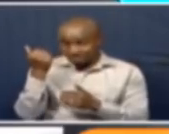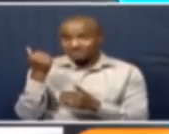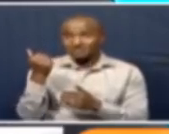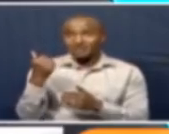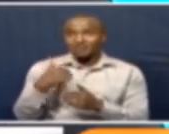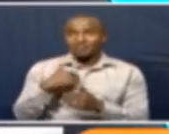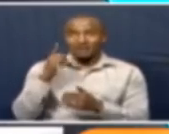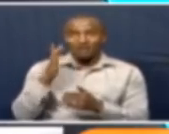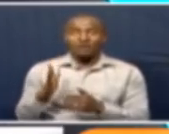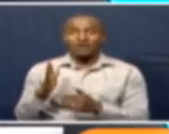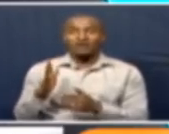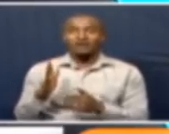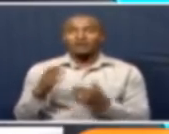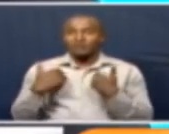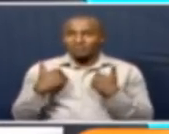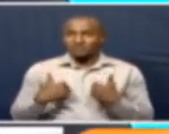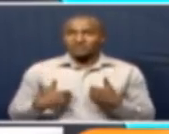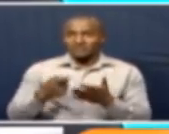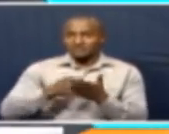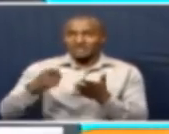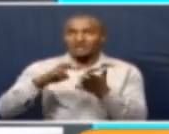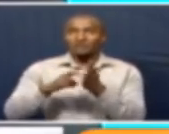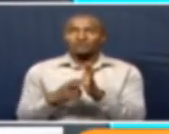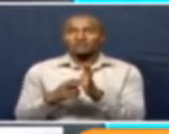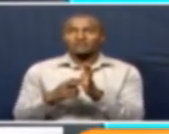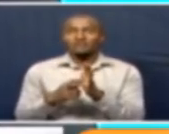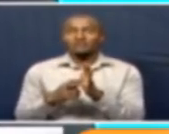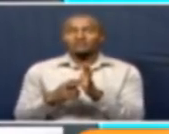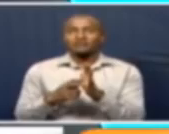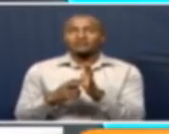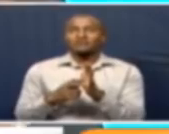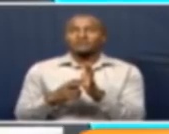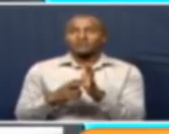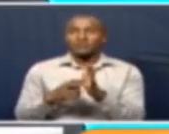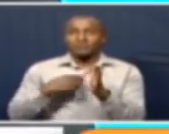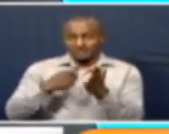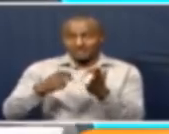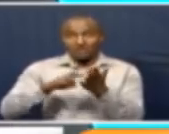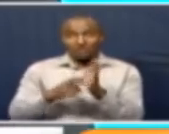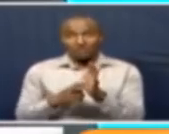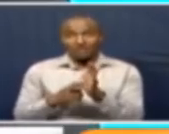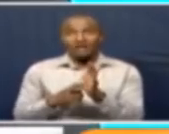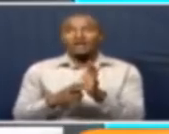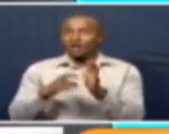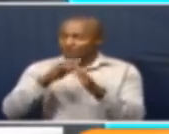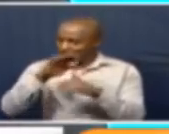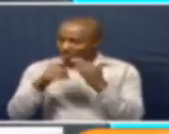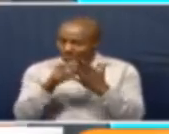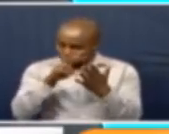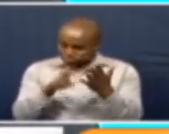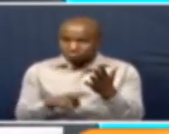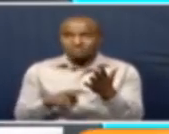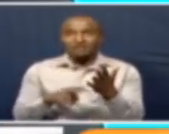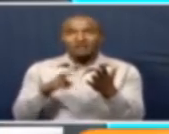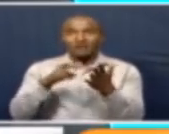lawyer, I have personally signed contracts. You were saying we need to look at contracts. I have signed contracts, I go through all my contracts. I have